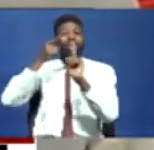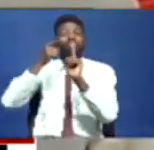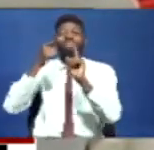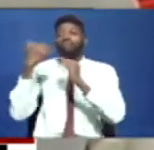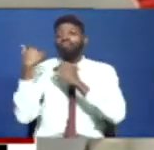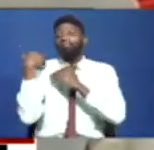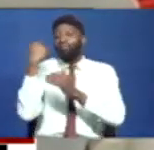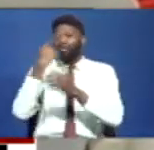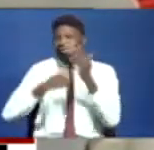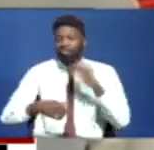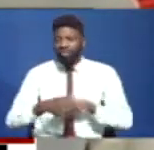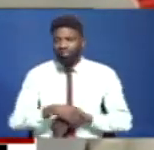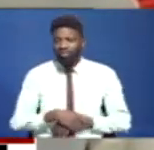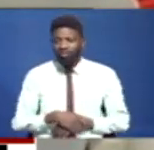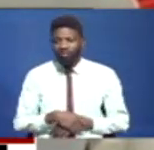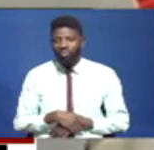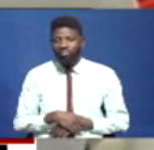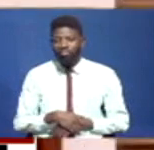Our core mandate is what?